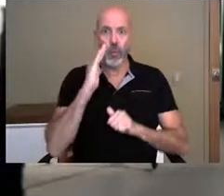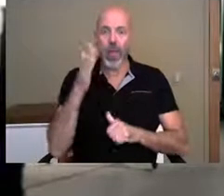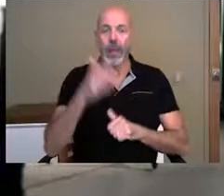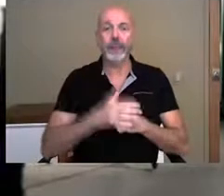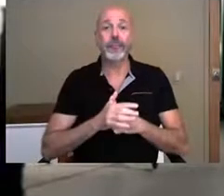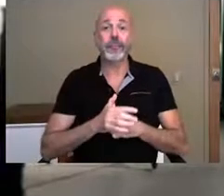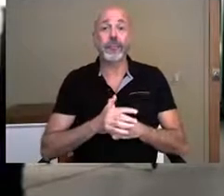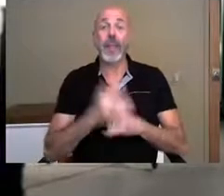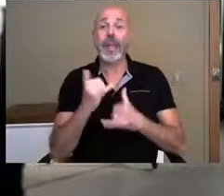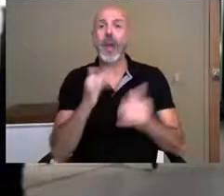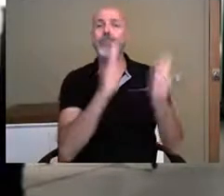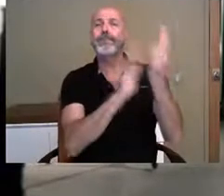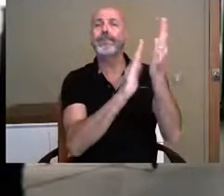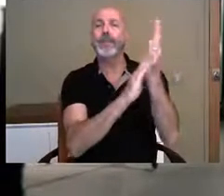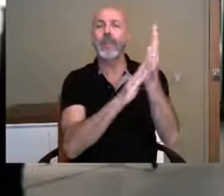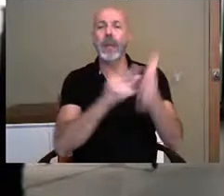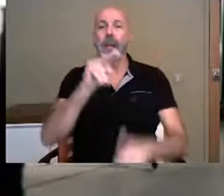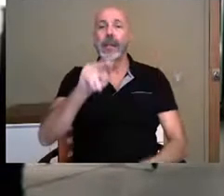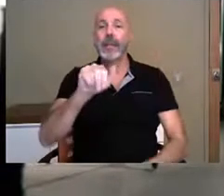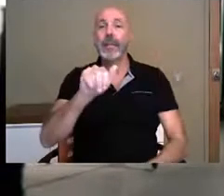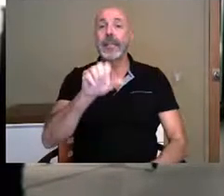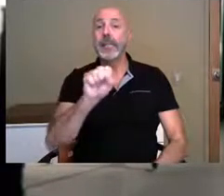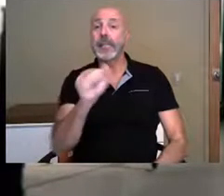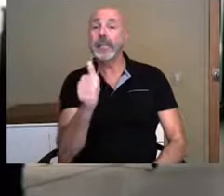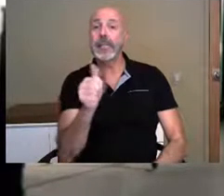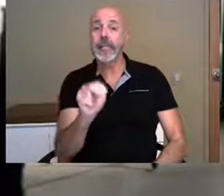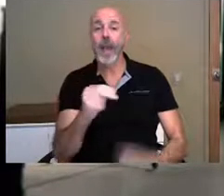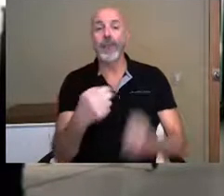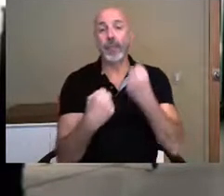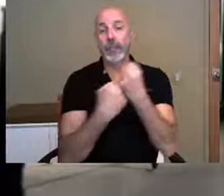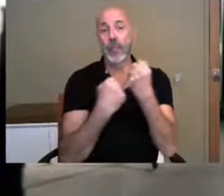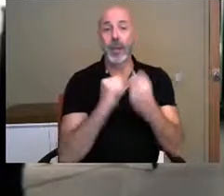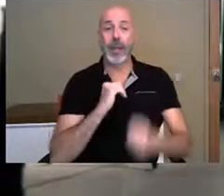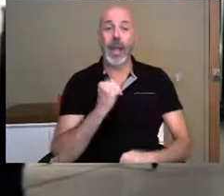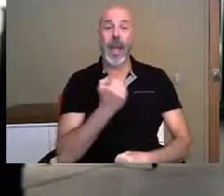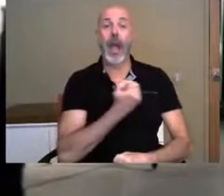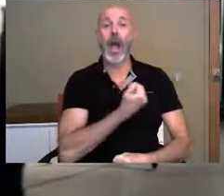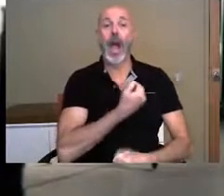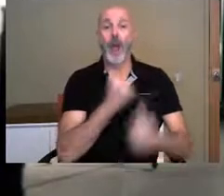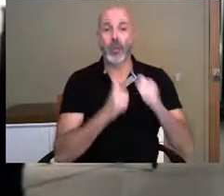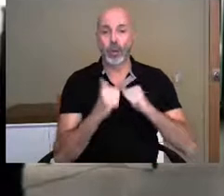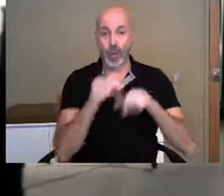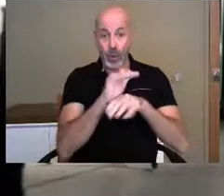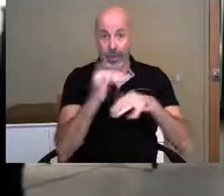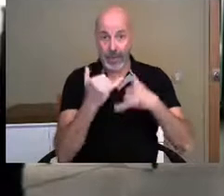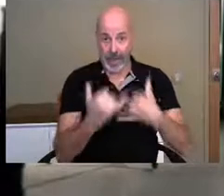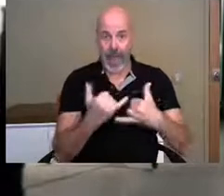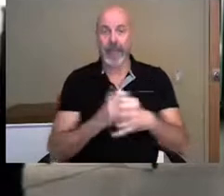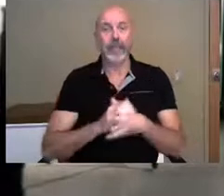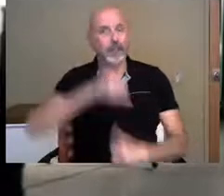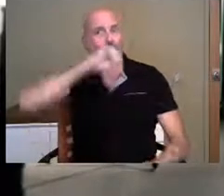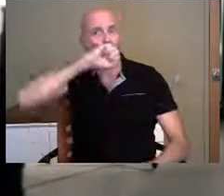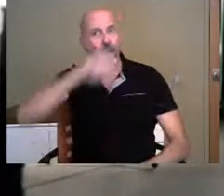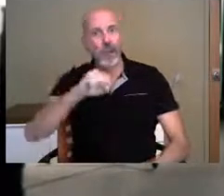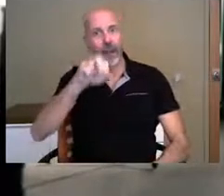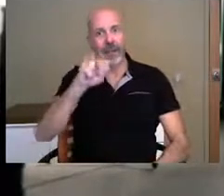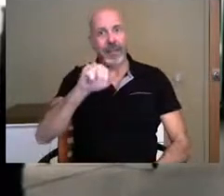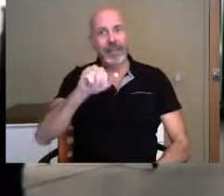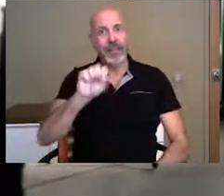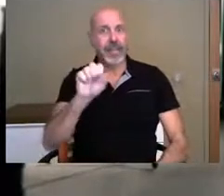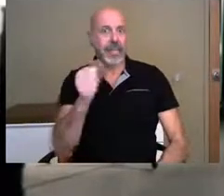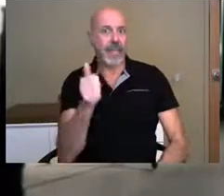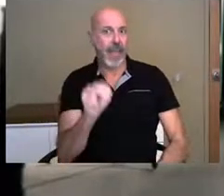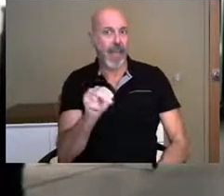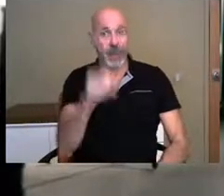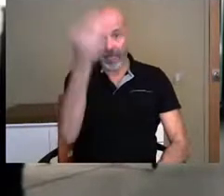shout out to Nissan for supporting this particular episode of Primetime Pride. We love them. There's the